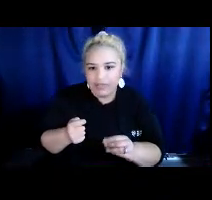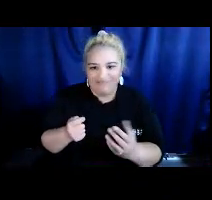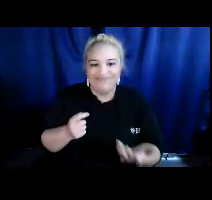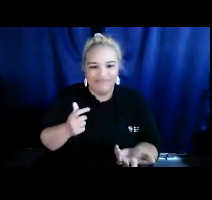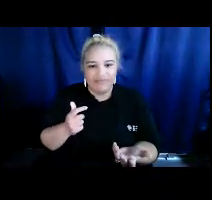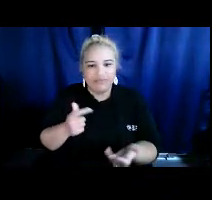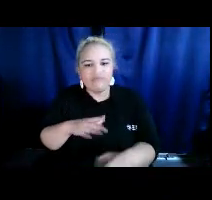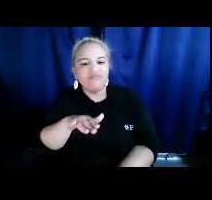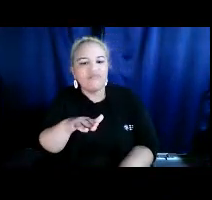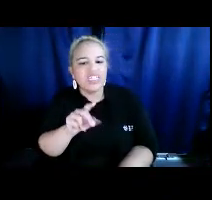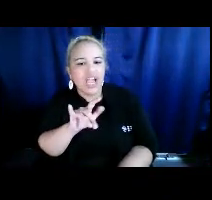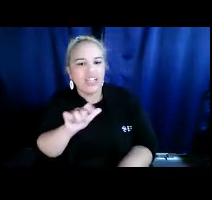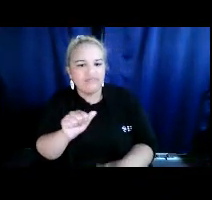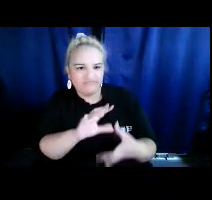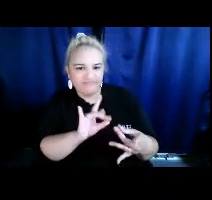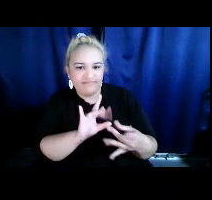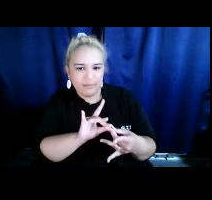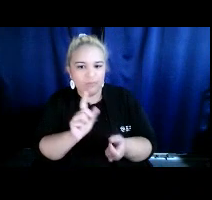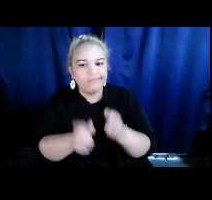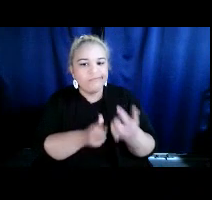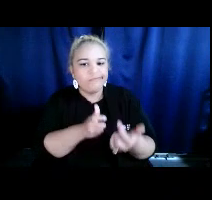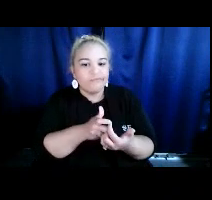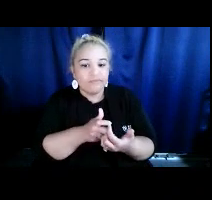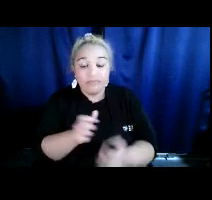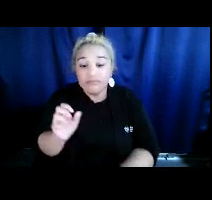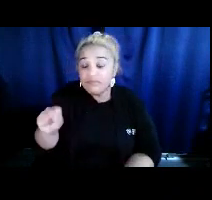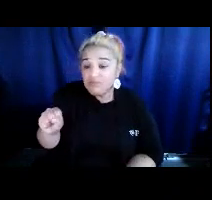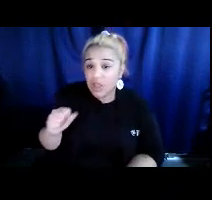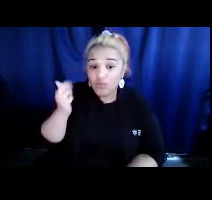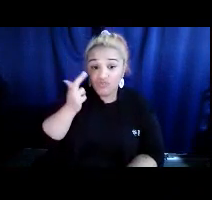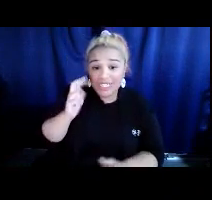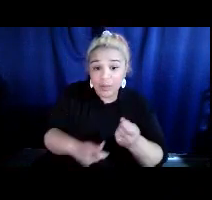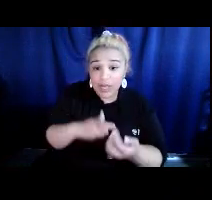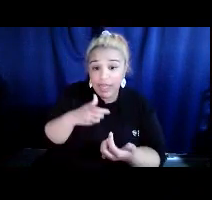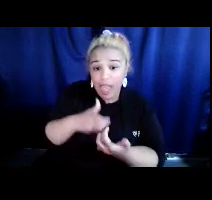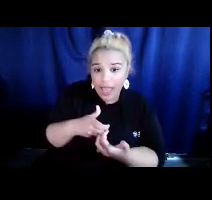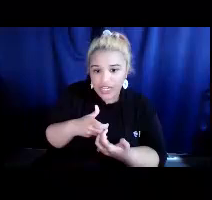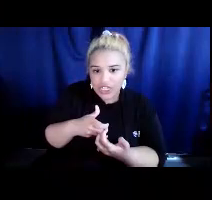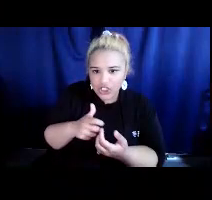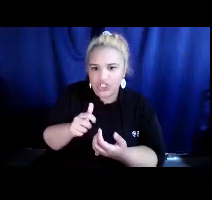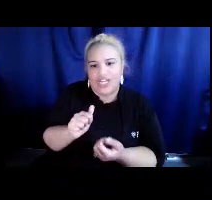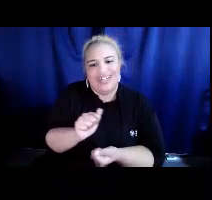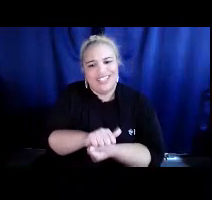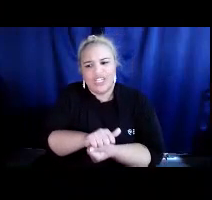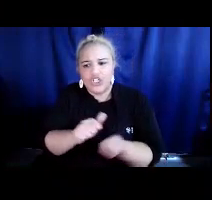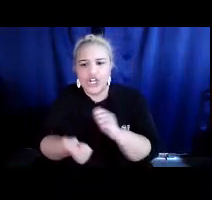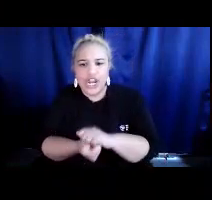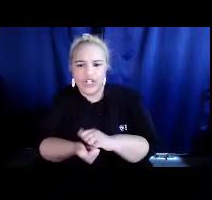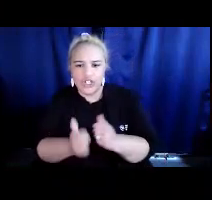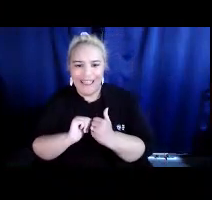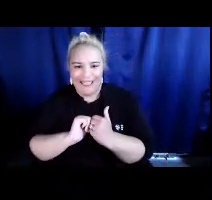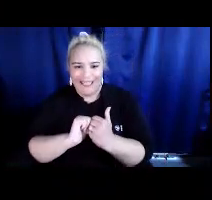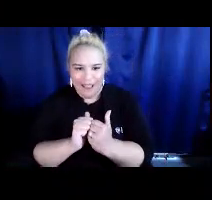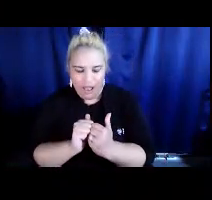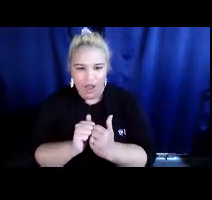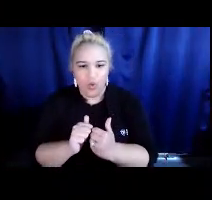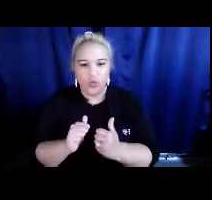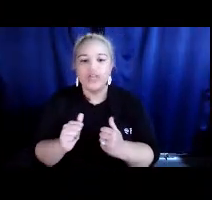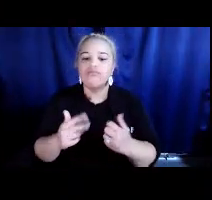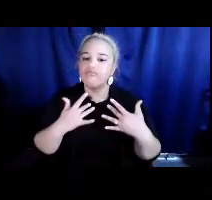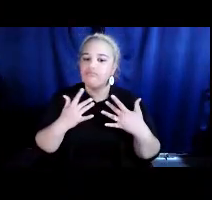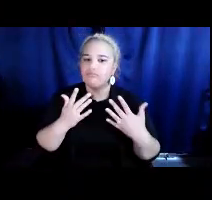hiring process and then compete for a job, perform the job's essential functions, and enjoy the privileges of